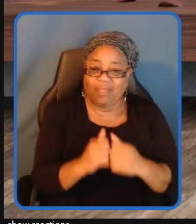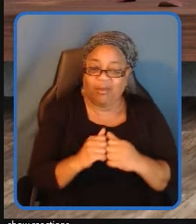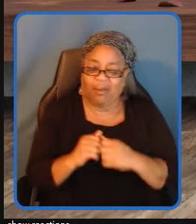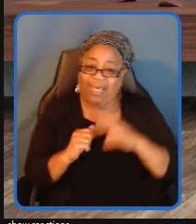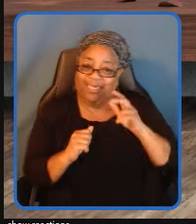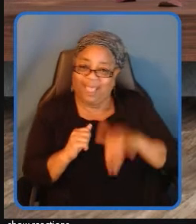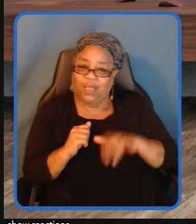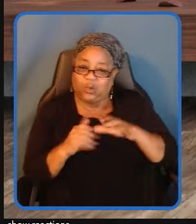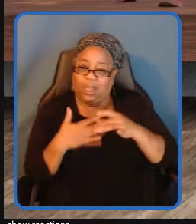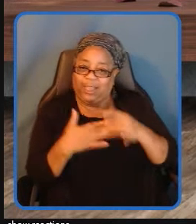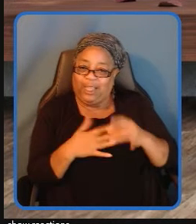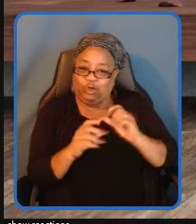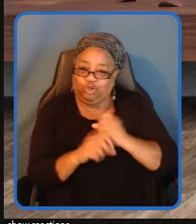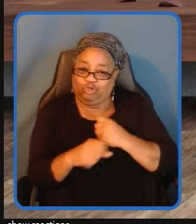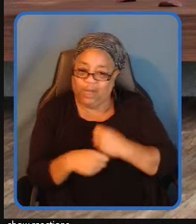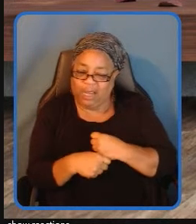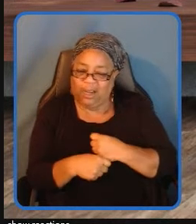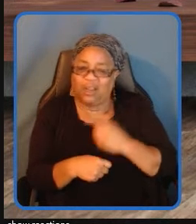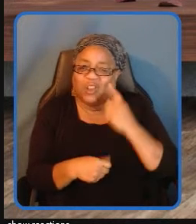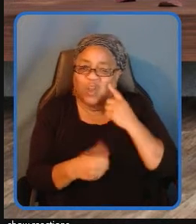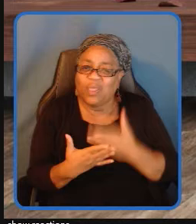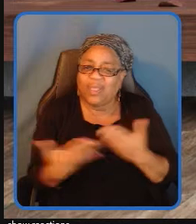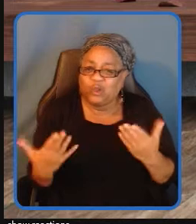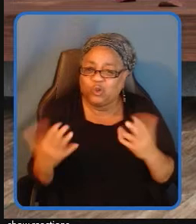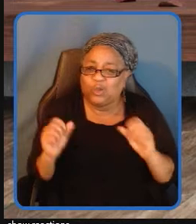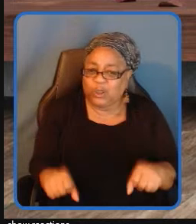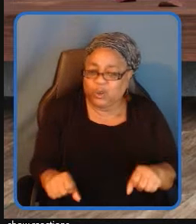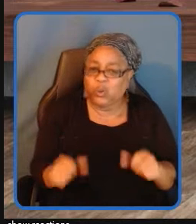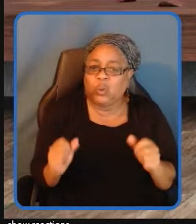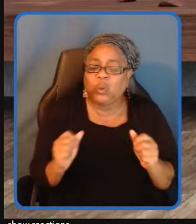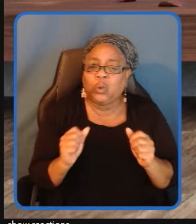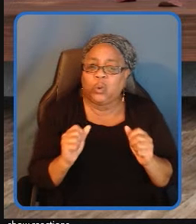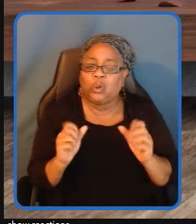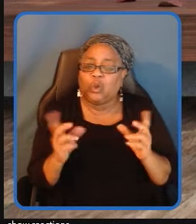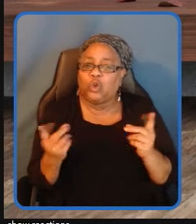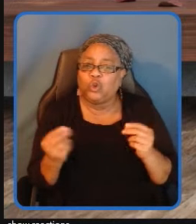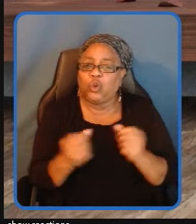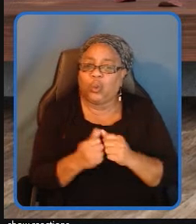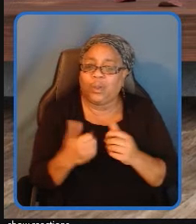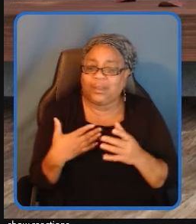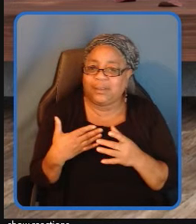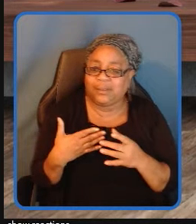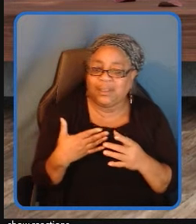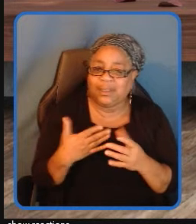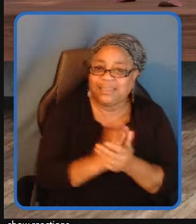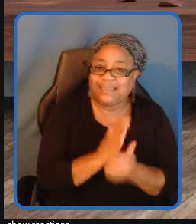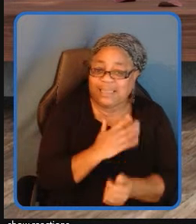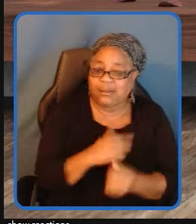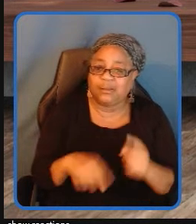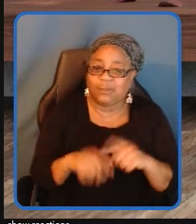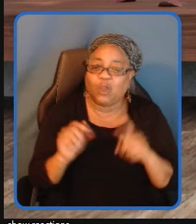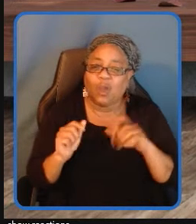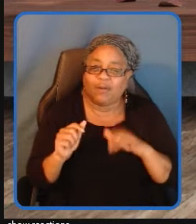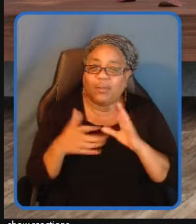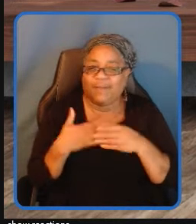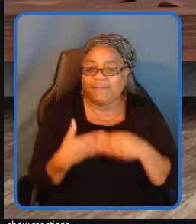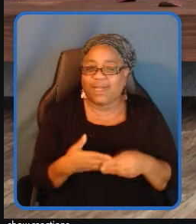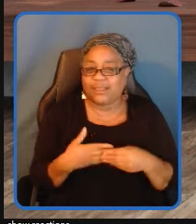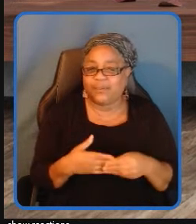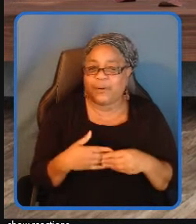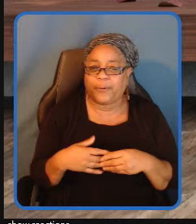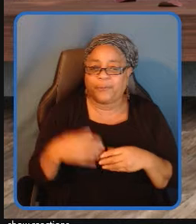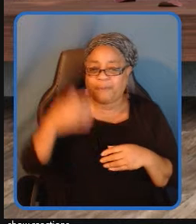that. There are things that you can do in terms of skills, but you have to be deliberate about it. And the last thing I'll say again, echoing Bo, is